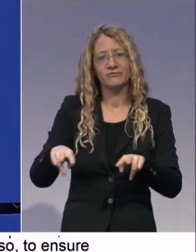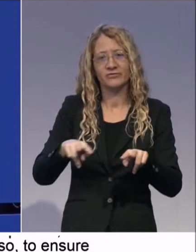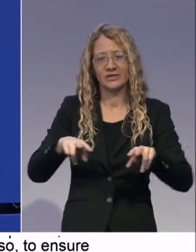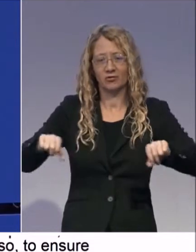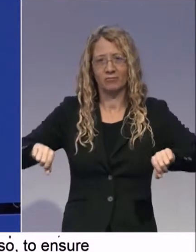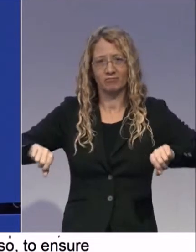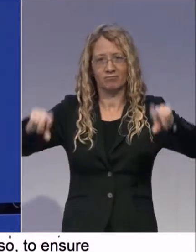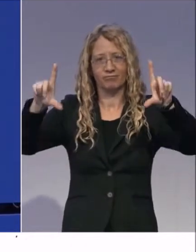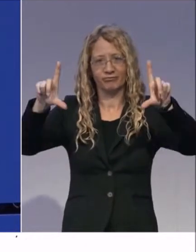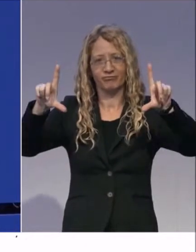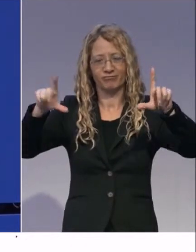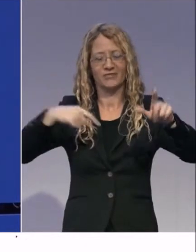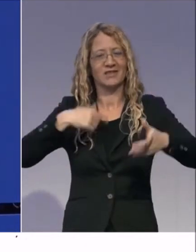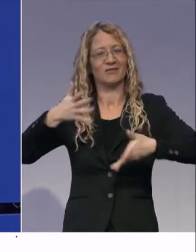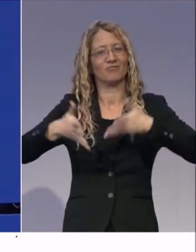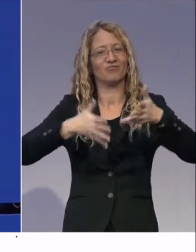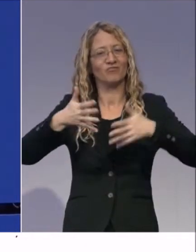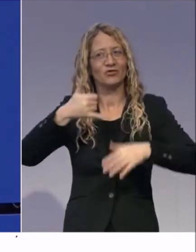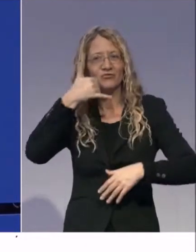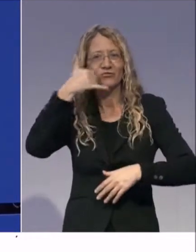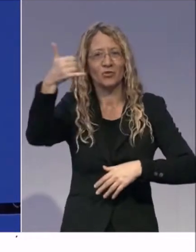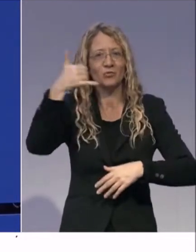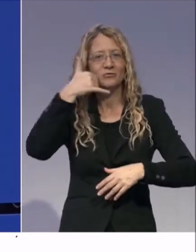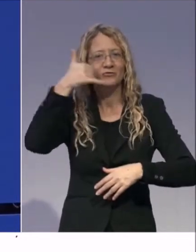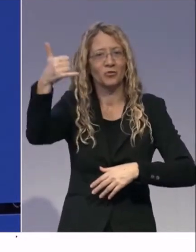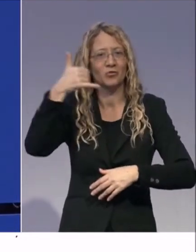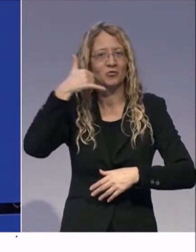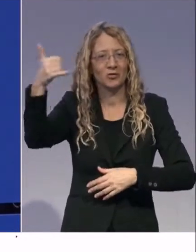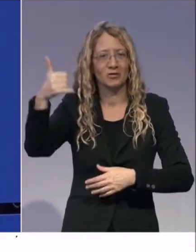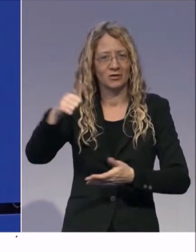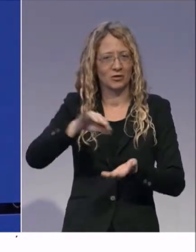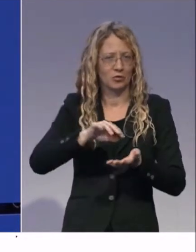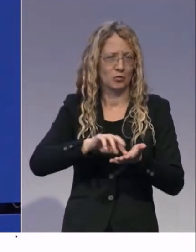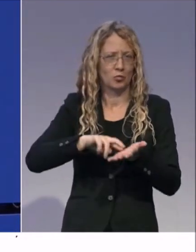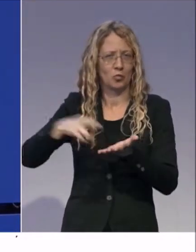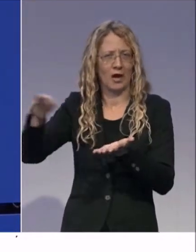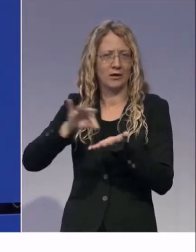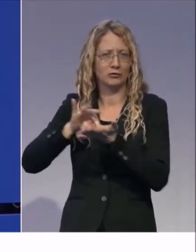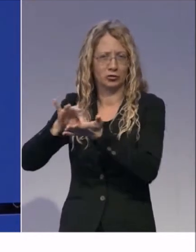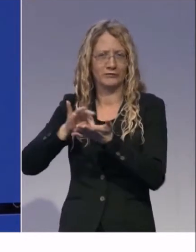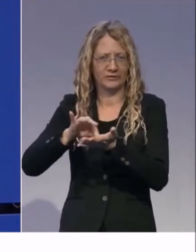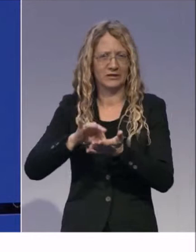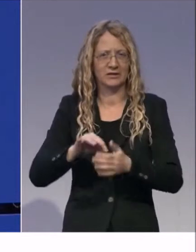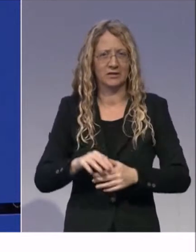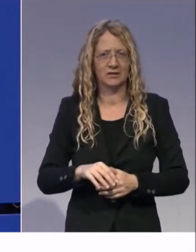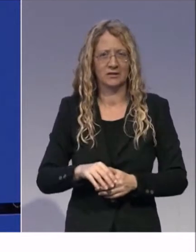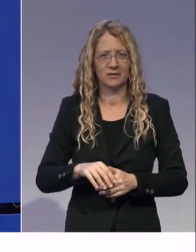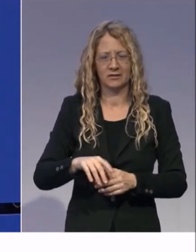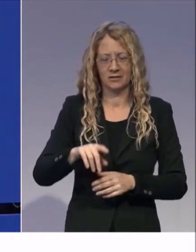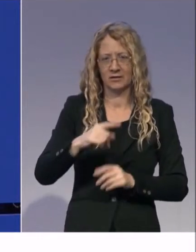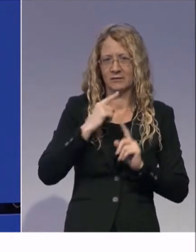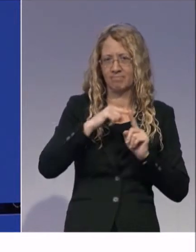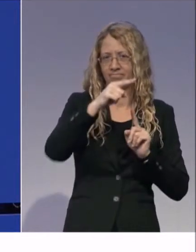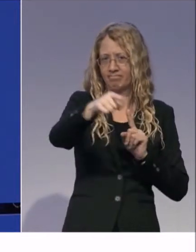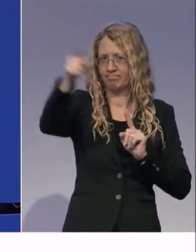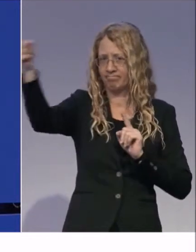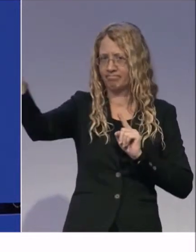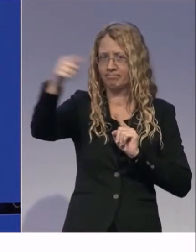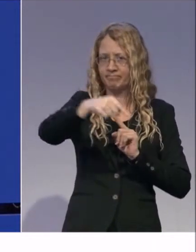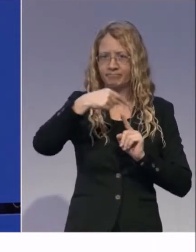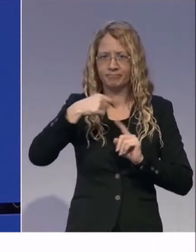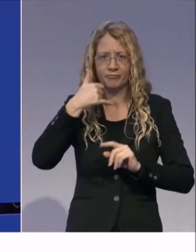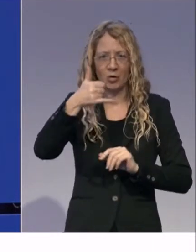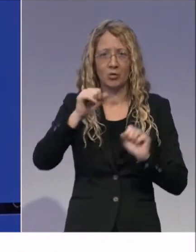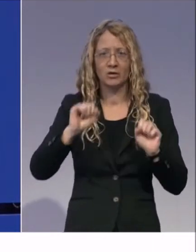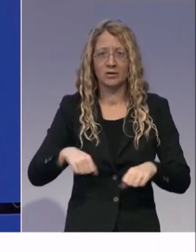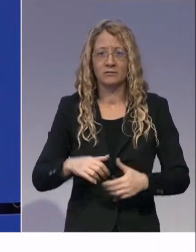speak through. I love my interpreter. I love you. But speak through my interpreter or speak using a relay service. And I know